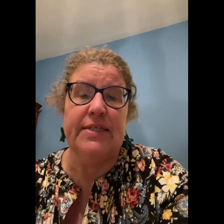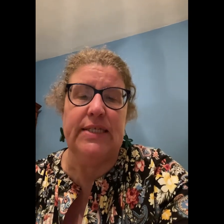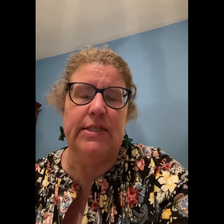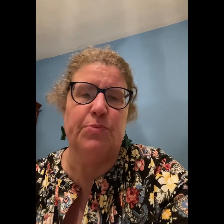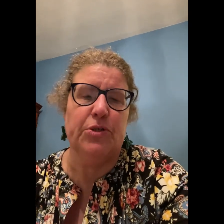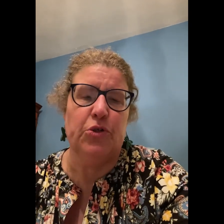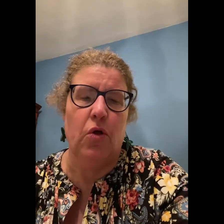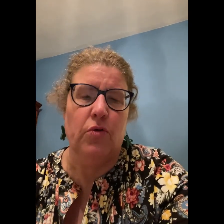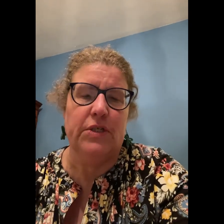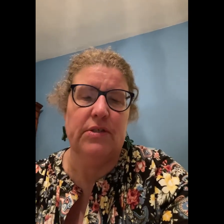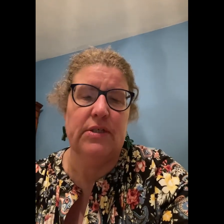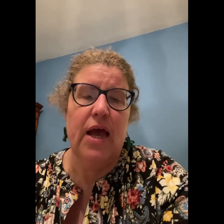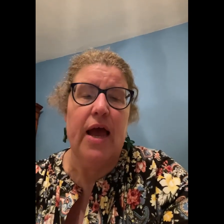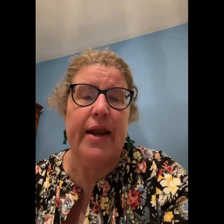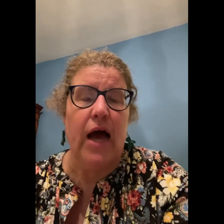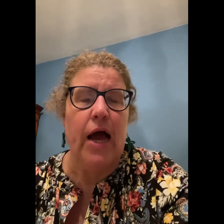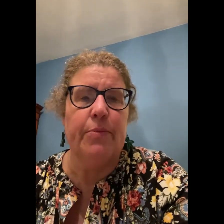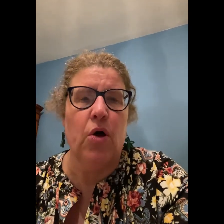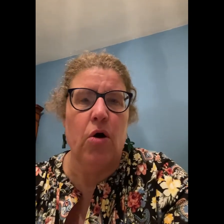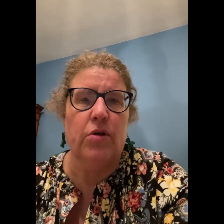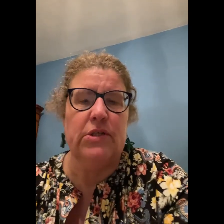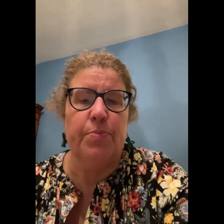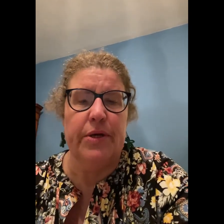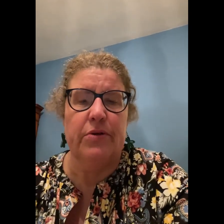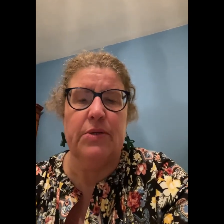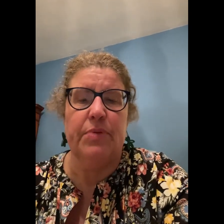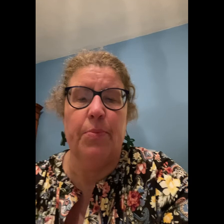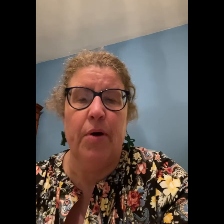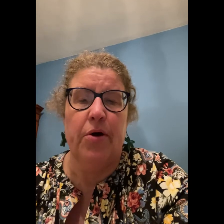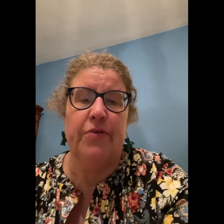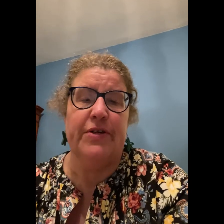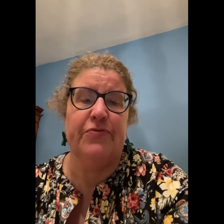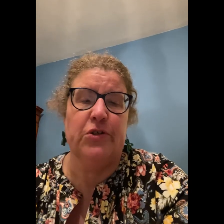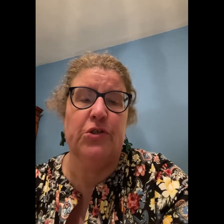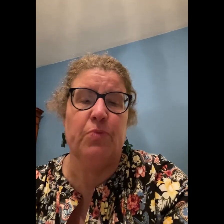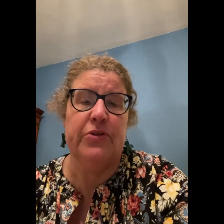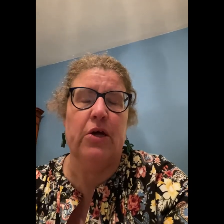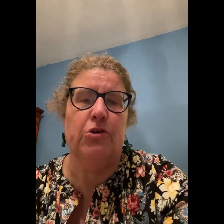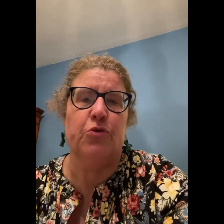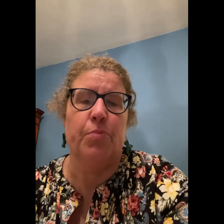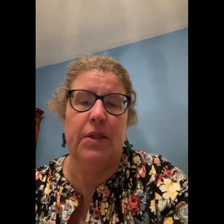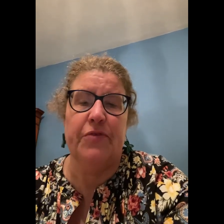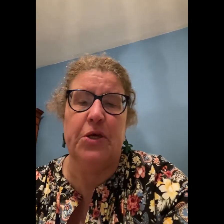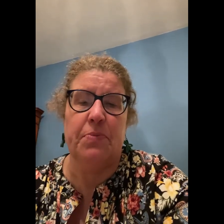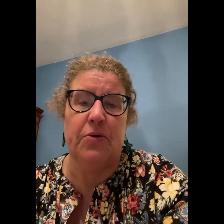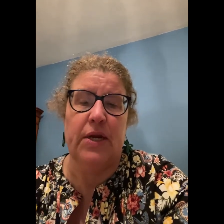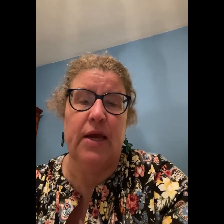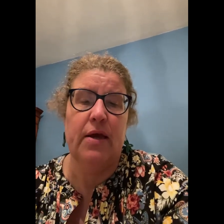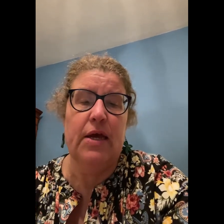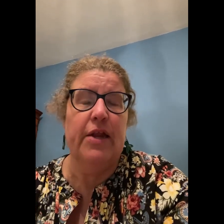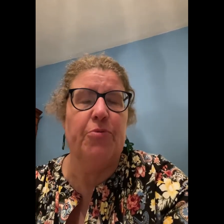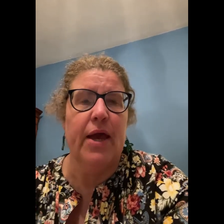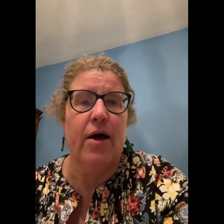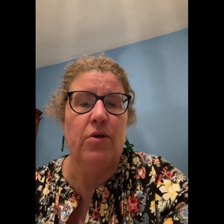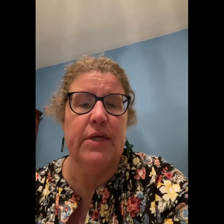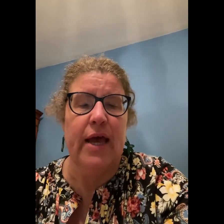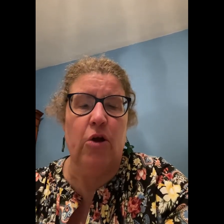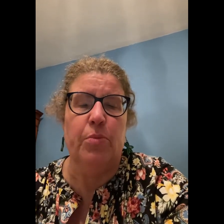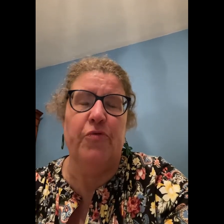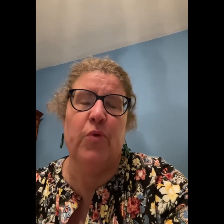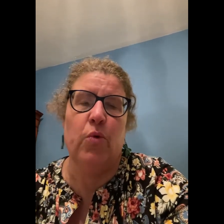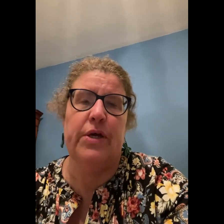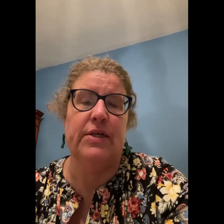Universalist, I seek spiritual wholeness, and I am called to build and be a part of a diverse, multicultural, beloved community to be